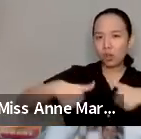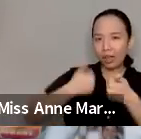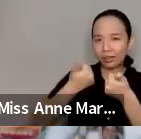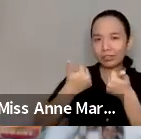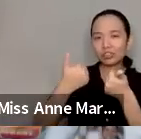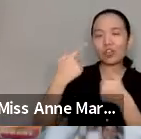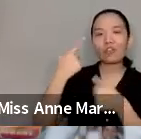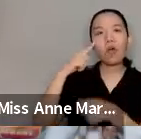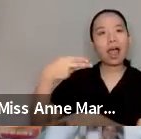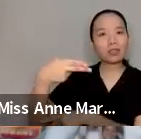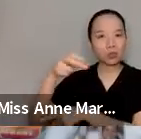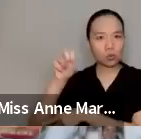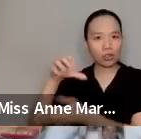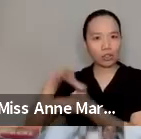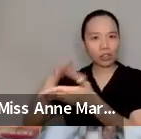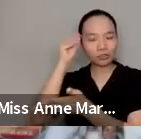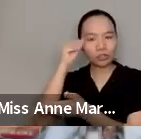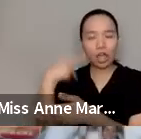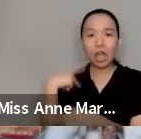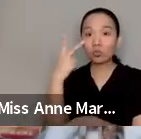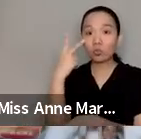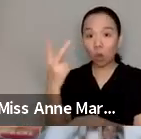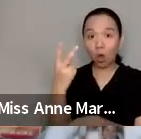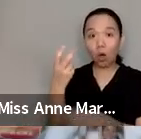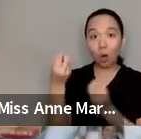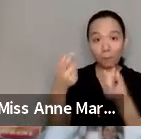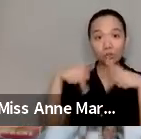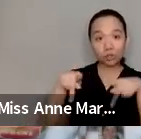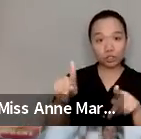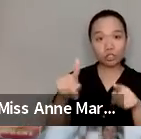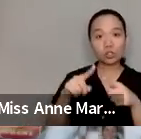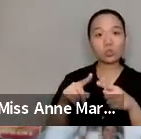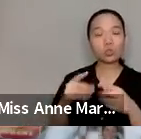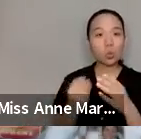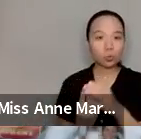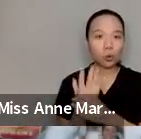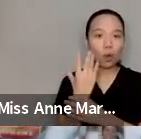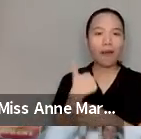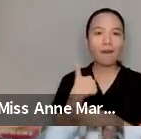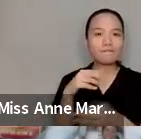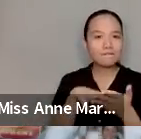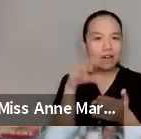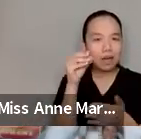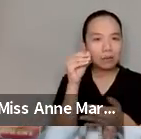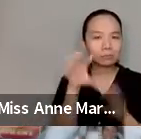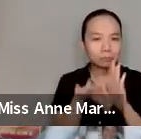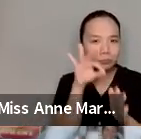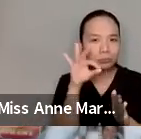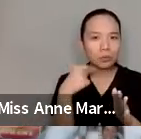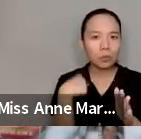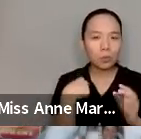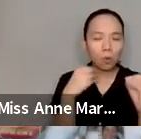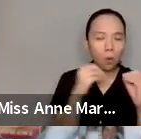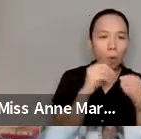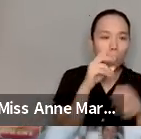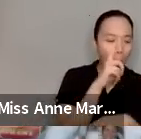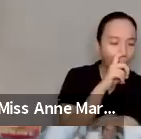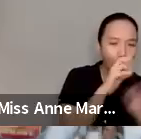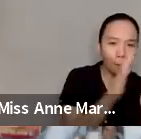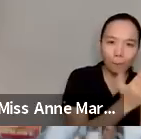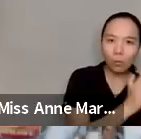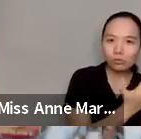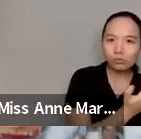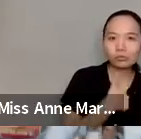learners. I saw it as an opportunity to grow. I found myself going over old notes and books from my